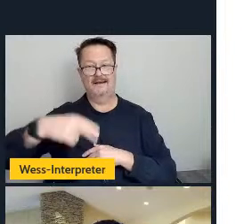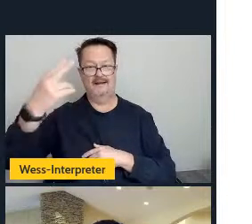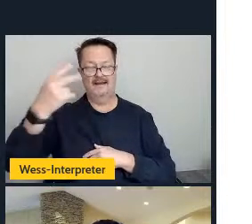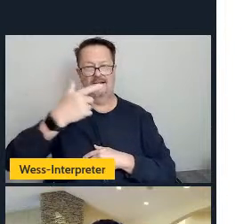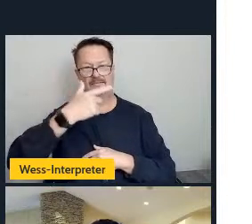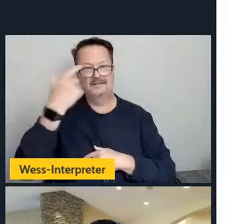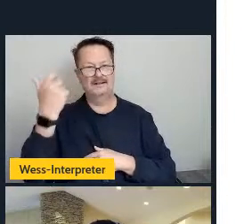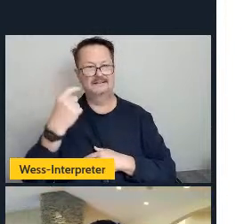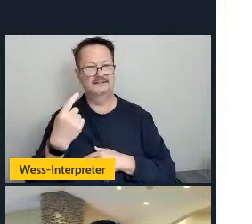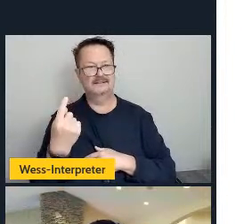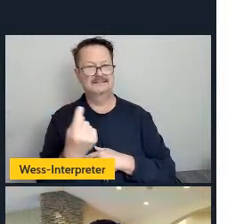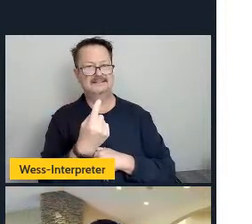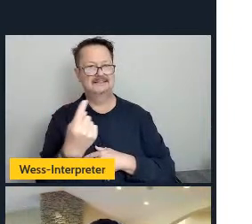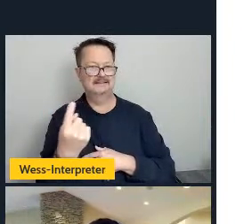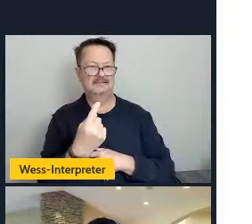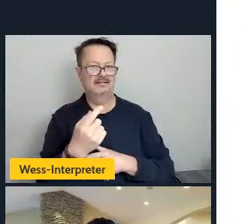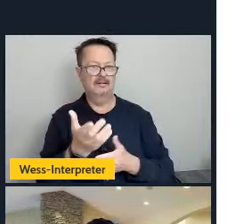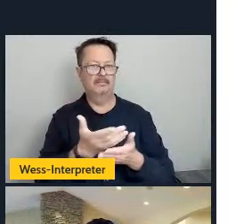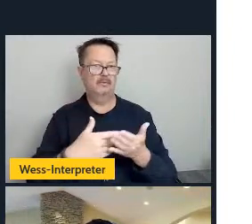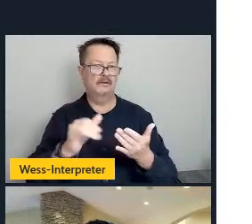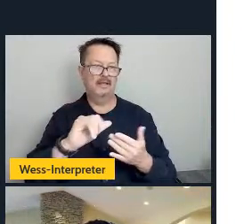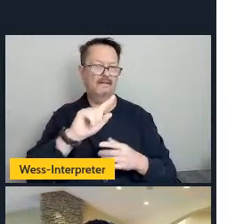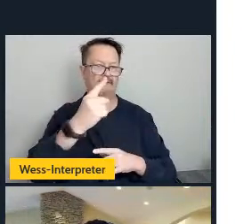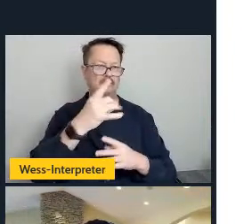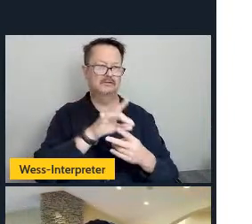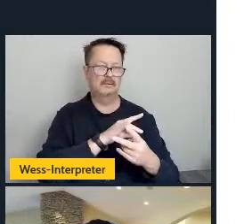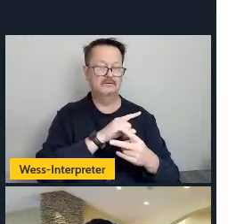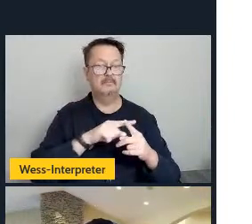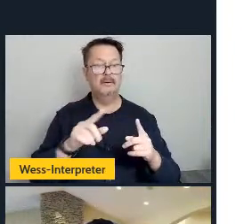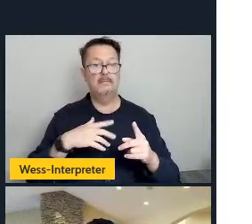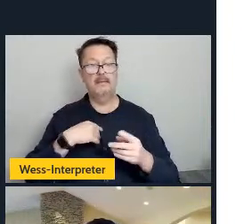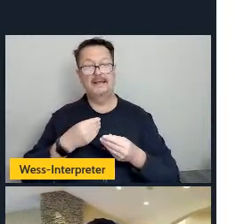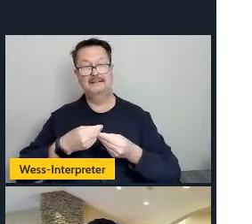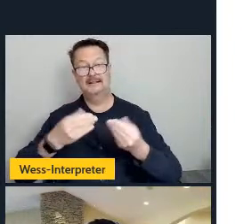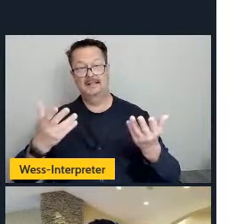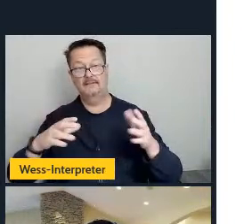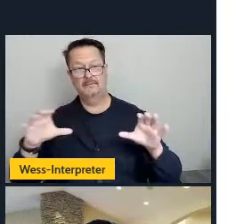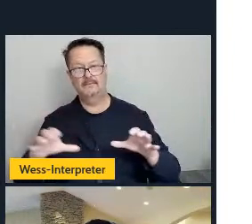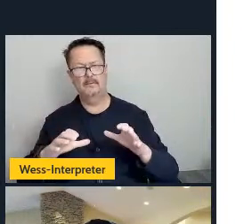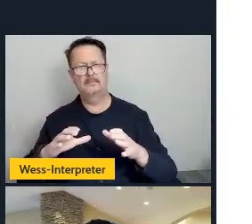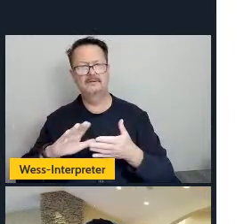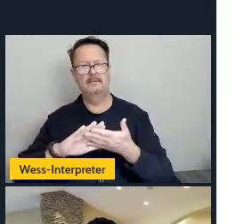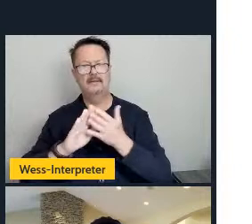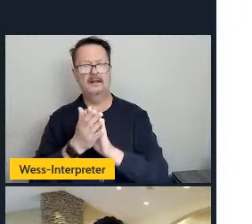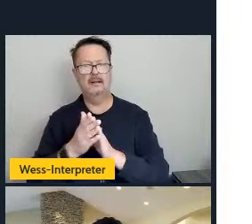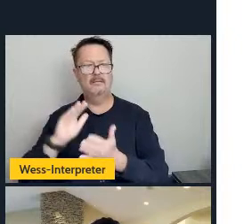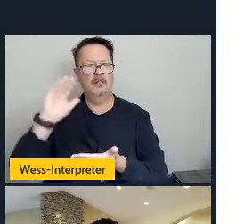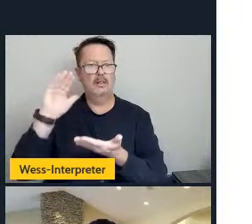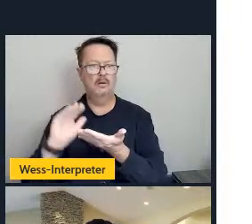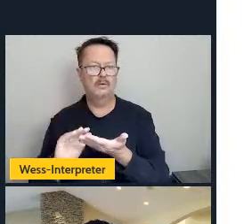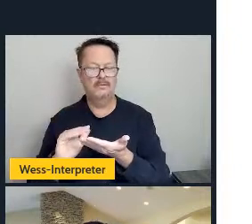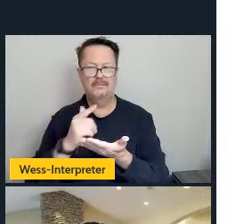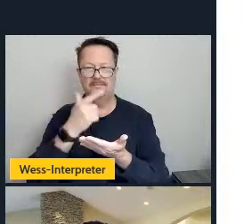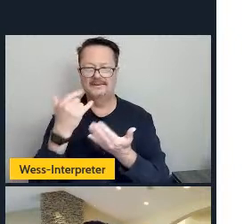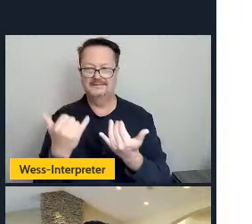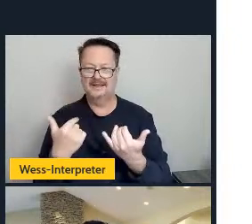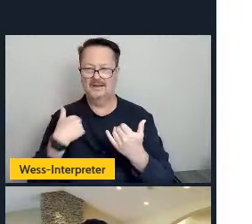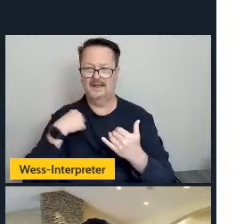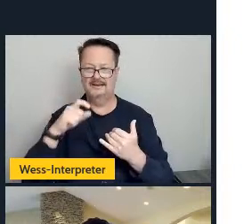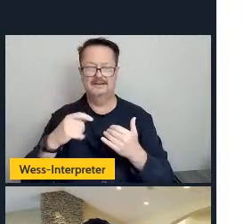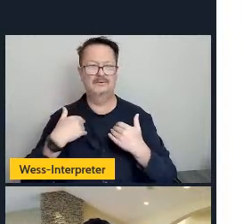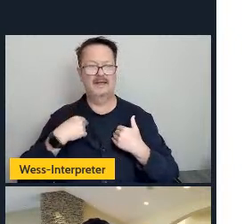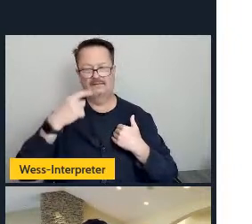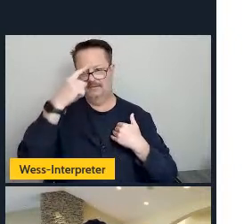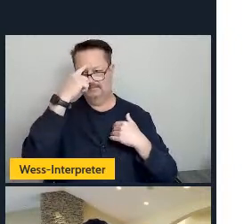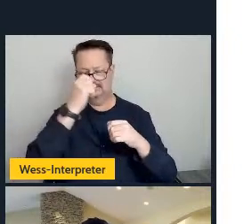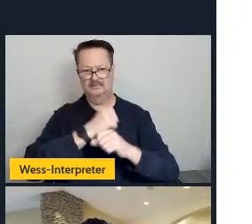component, like in the first option, but my delivery performance can be low here because I now need to have some mental model